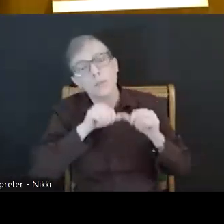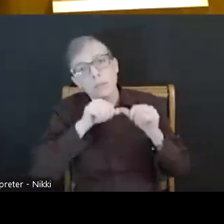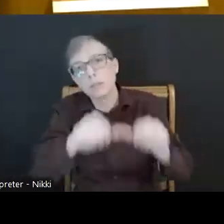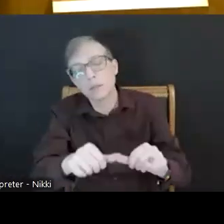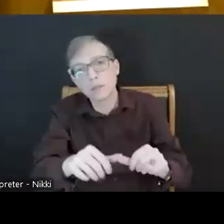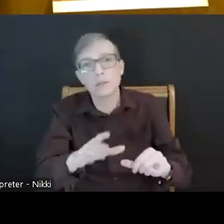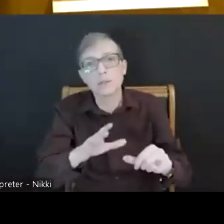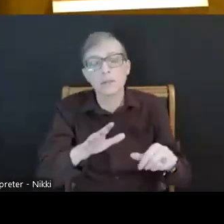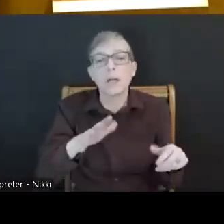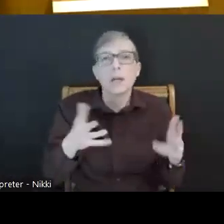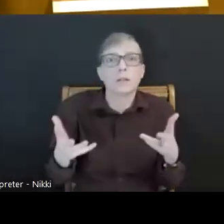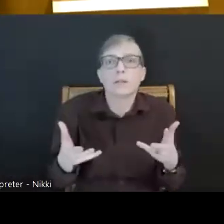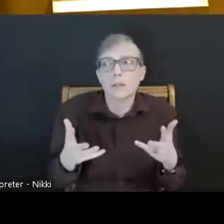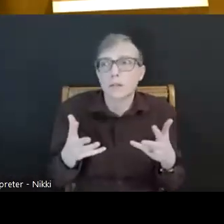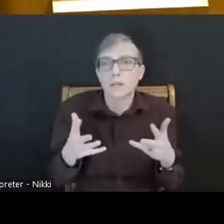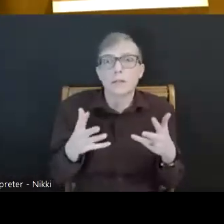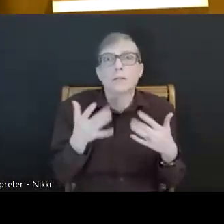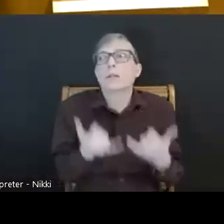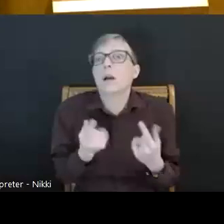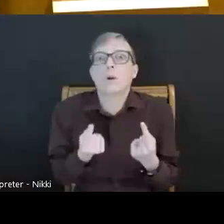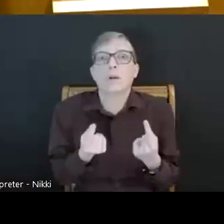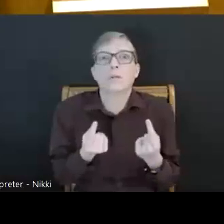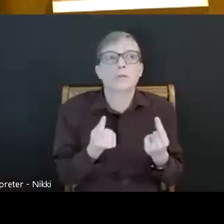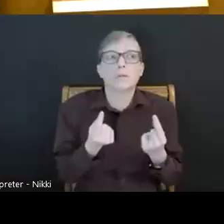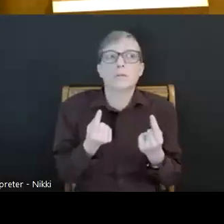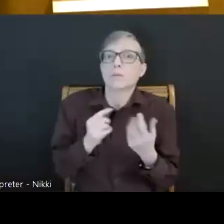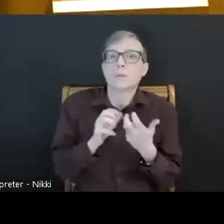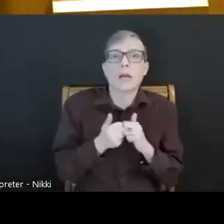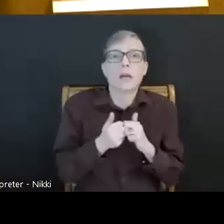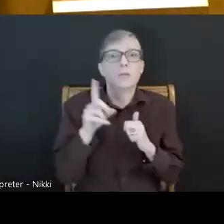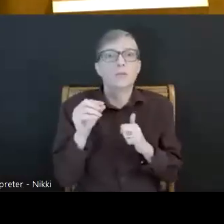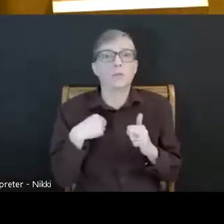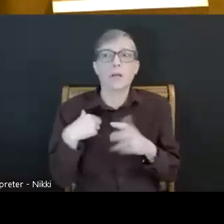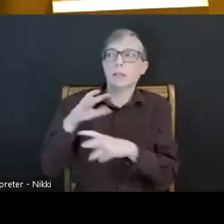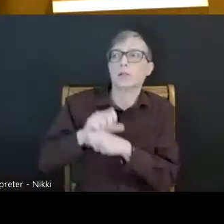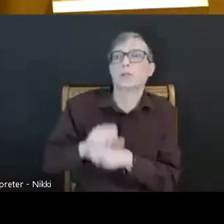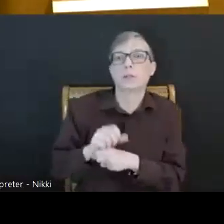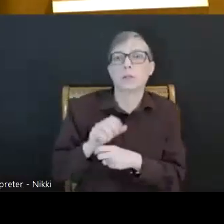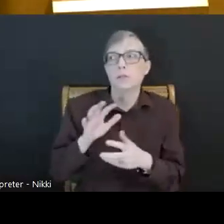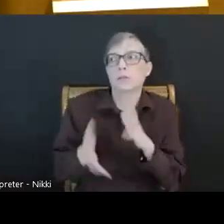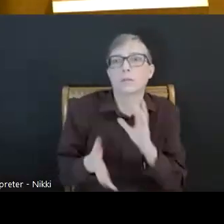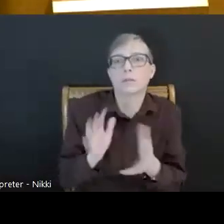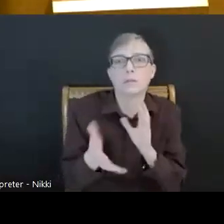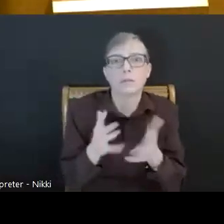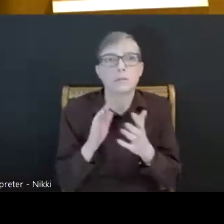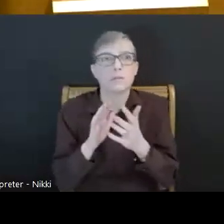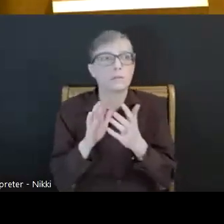of what you're losing and what you're going to have to do to regain, your sense of